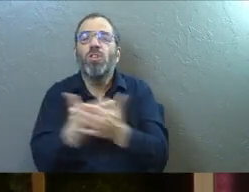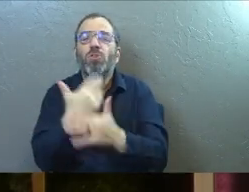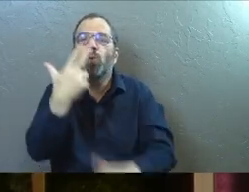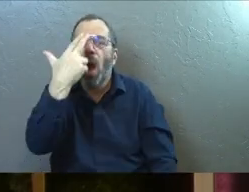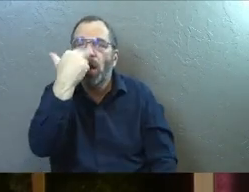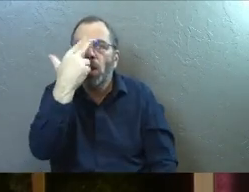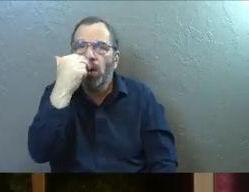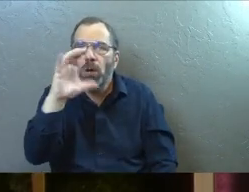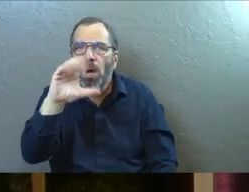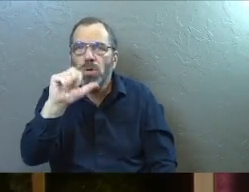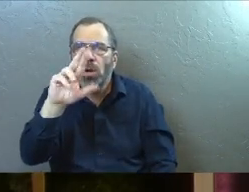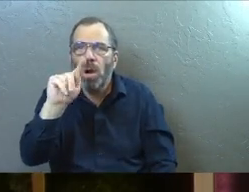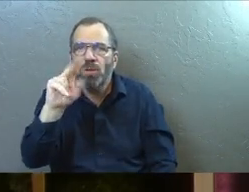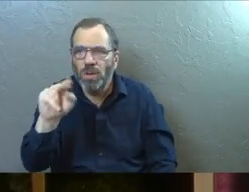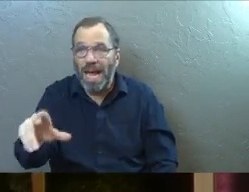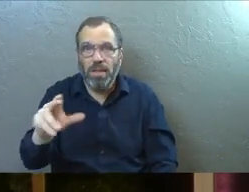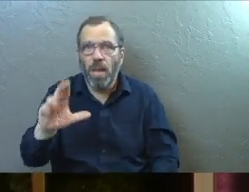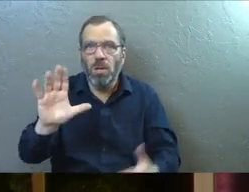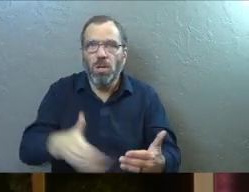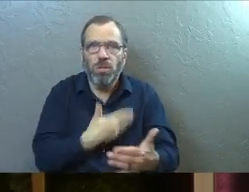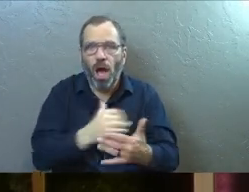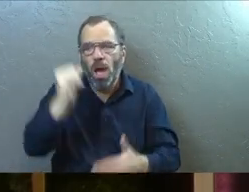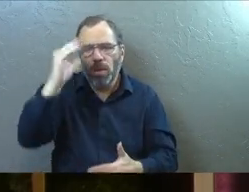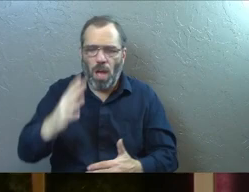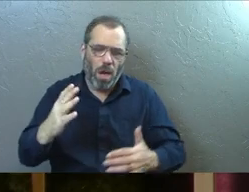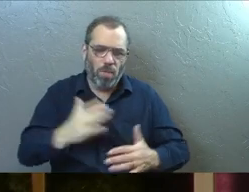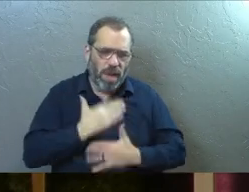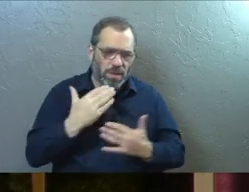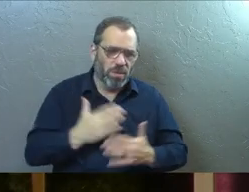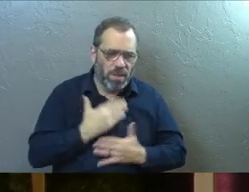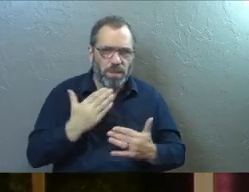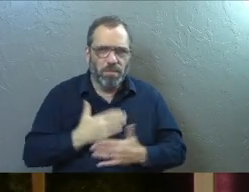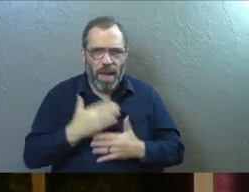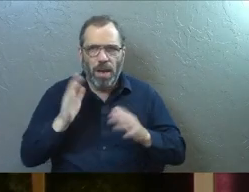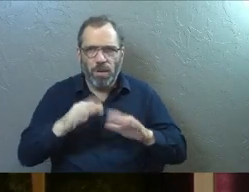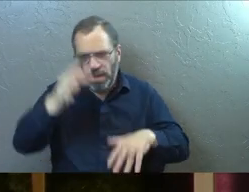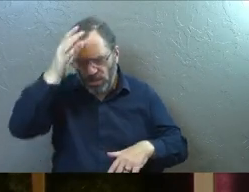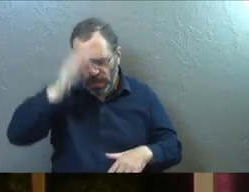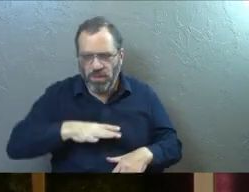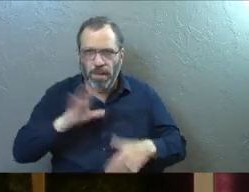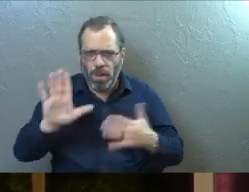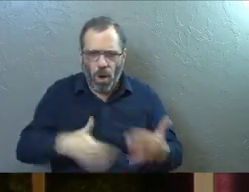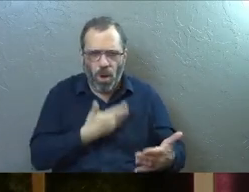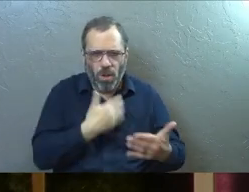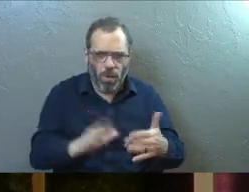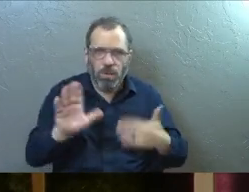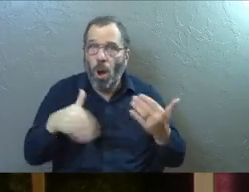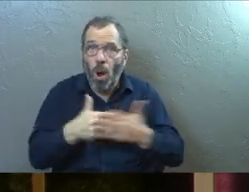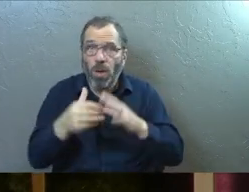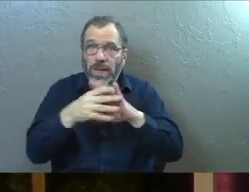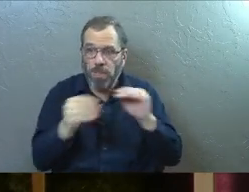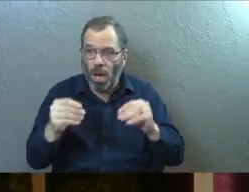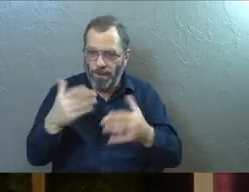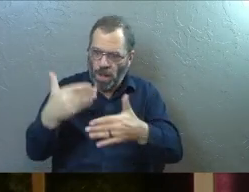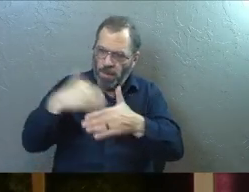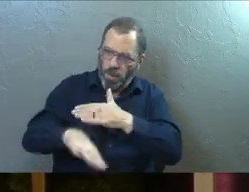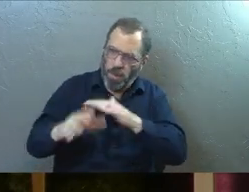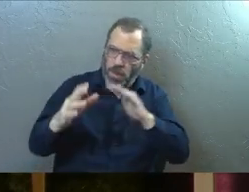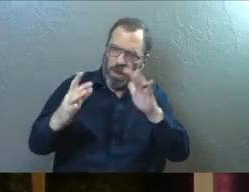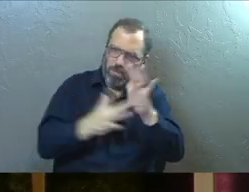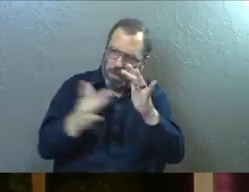one. And like, there's a huge section in that song that's God Rest Ye Merry Gentlemen. And they sing all those words and all that stuff about the birth